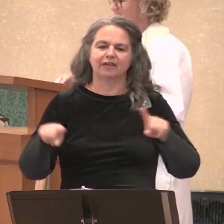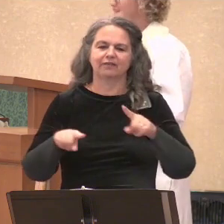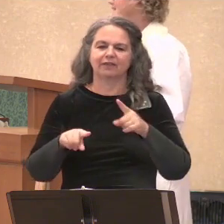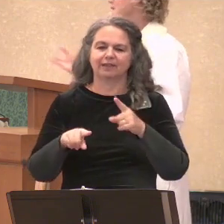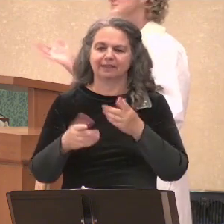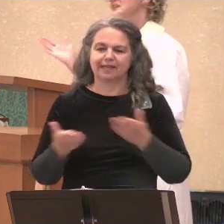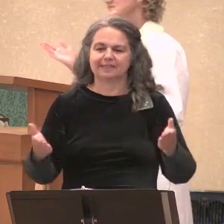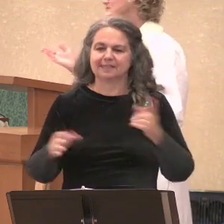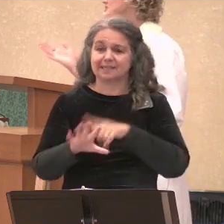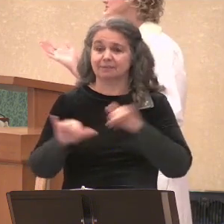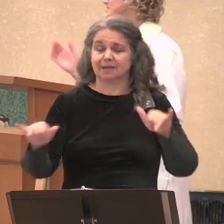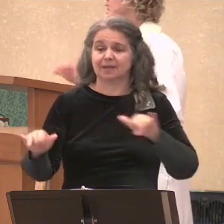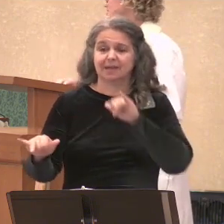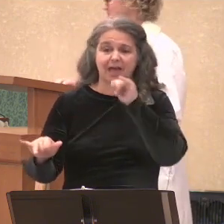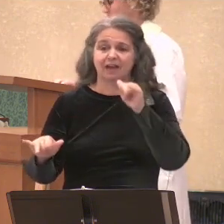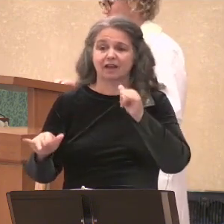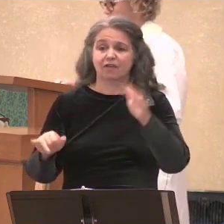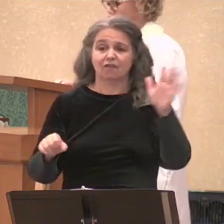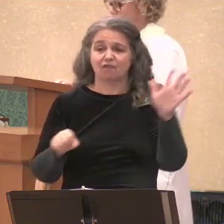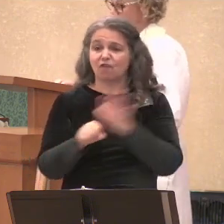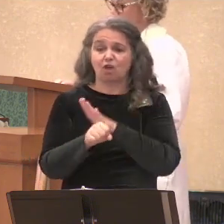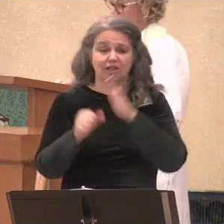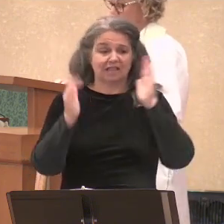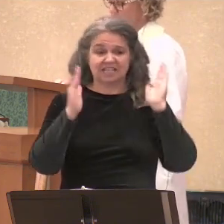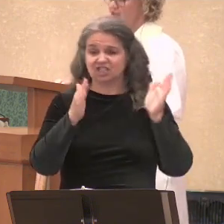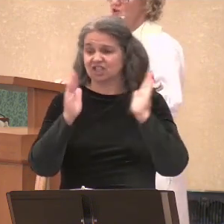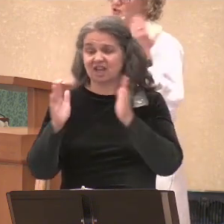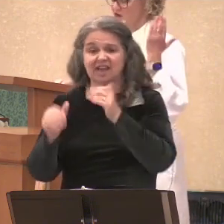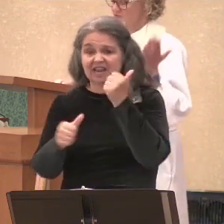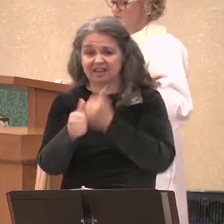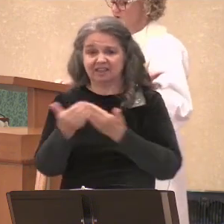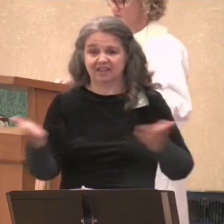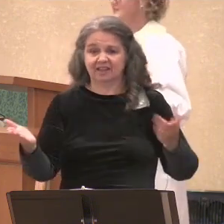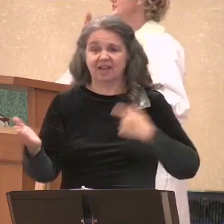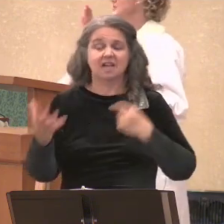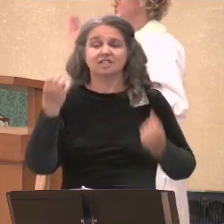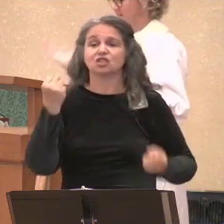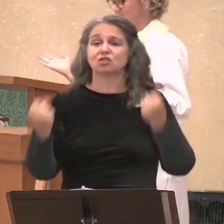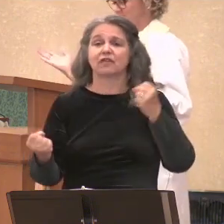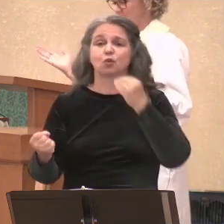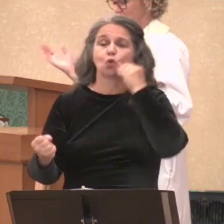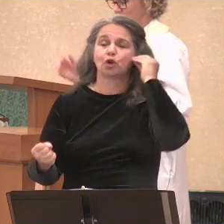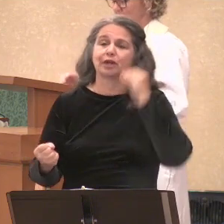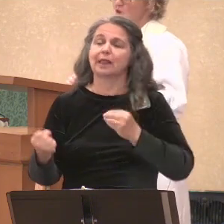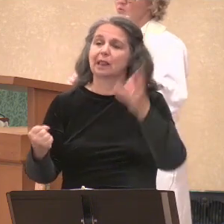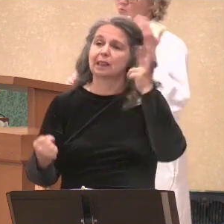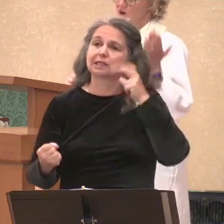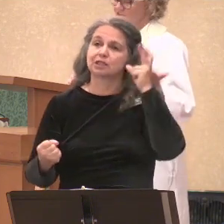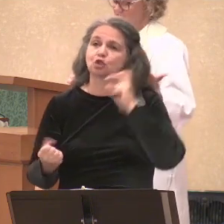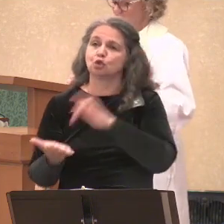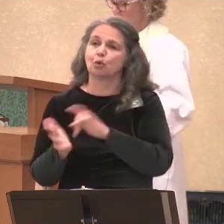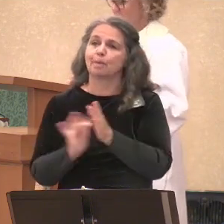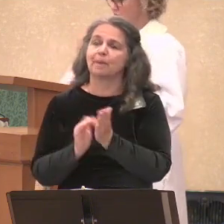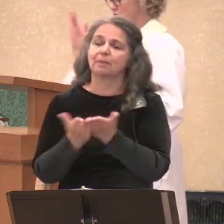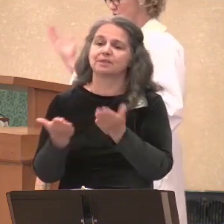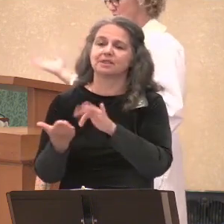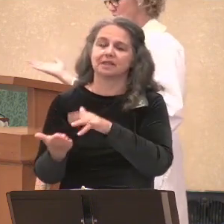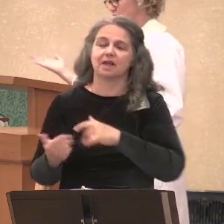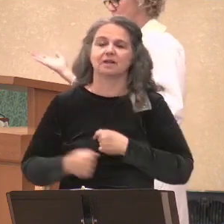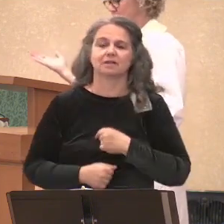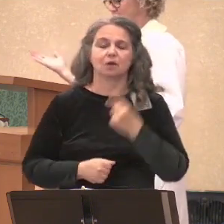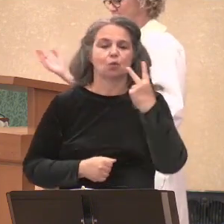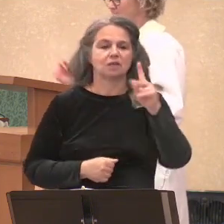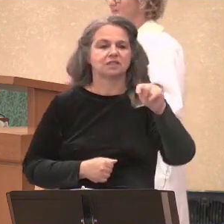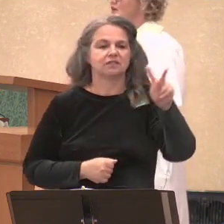once, not paying full attention to anything. Drive to work, listen to Bible study, watch TV, scroll